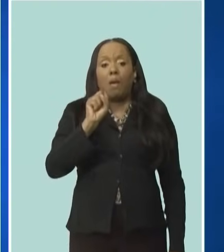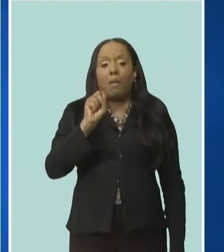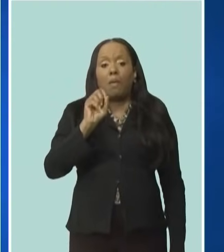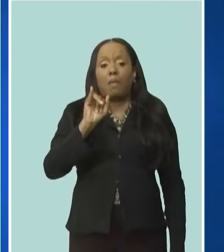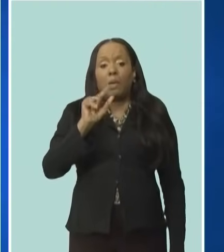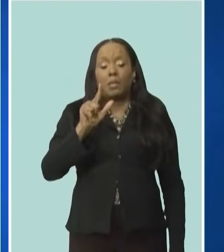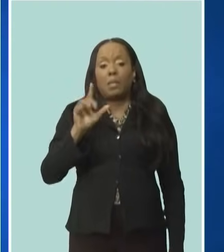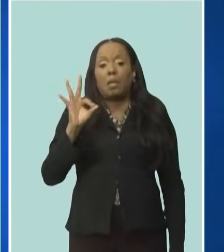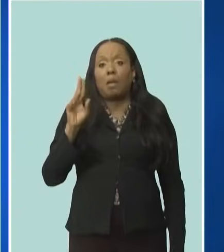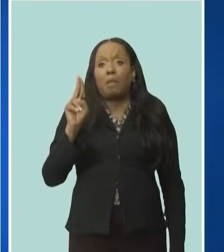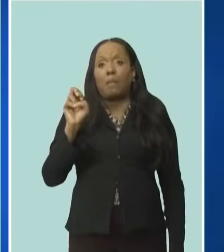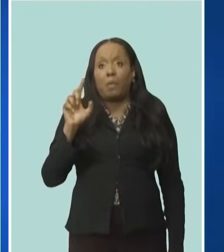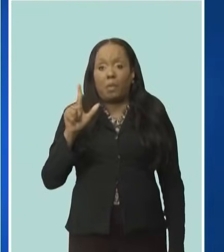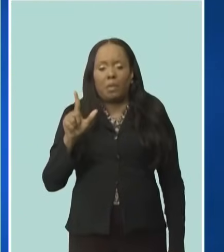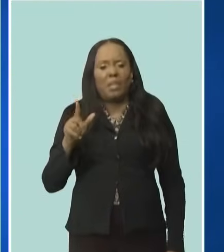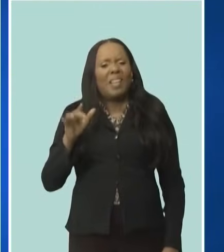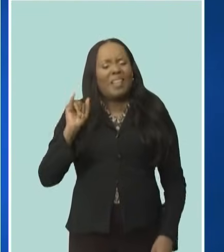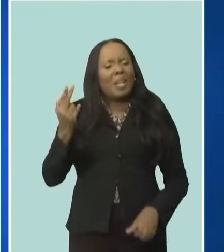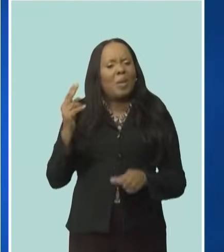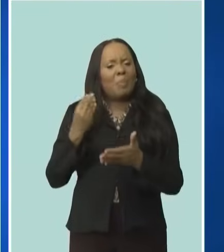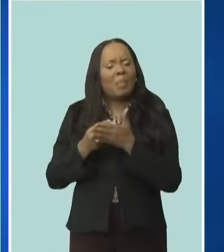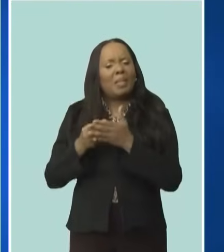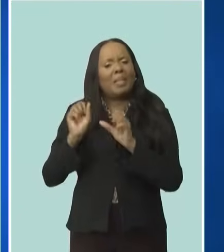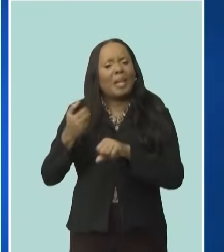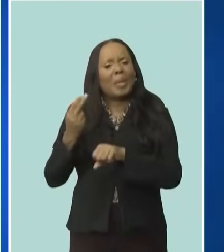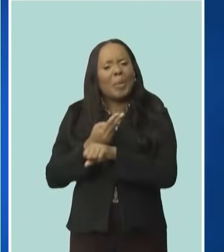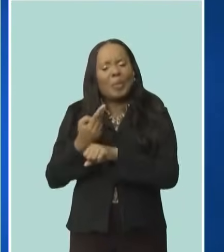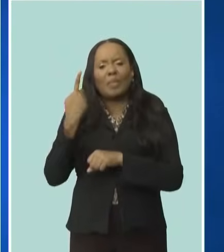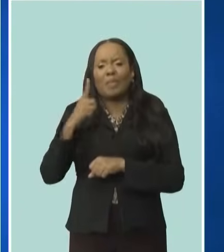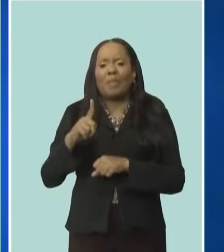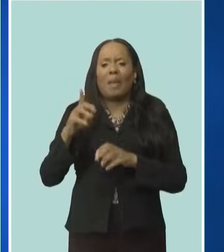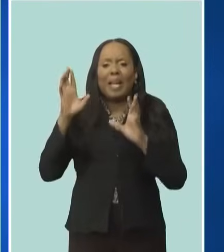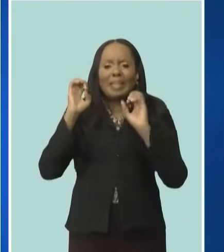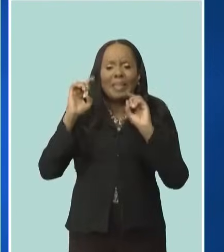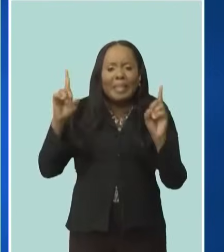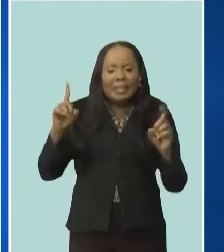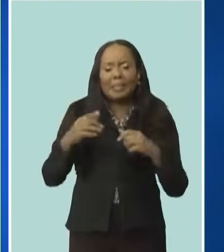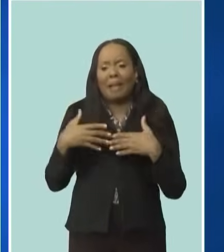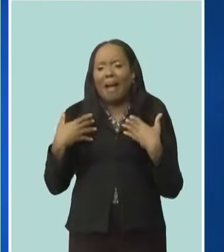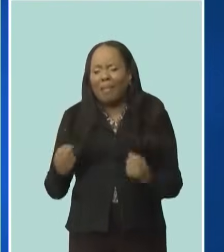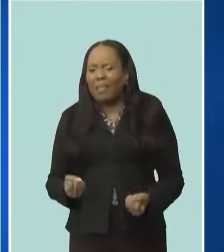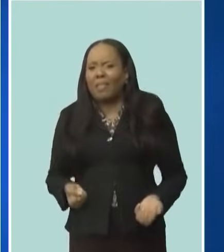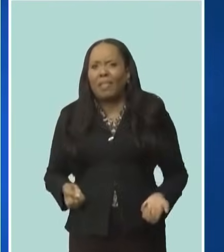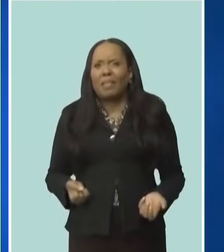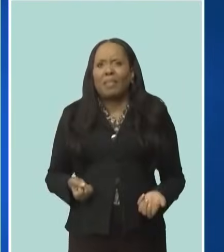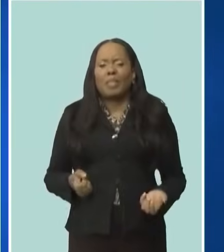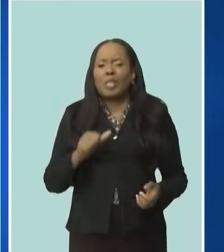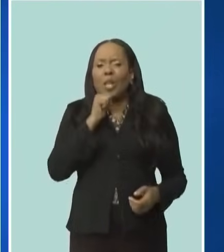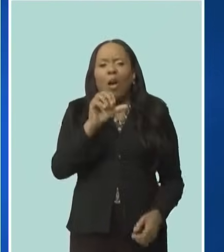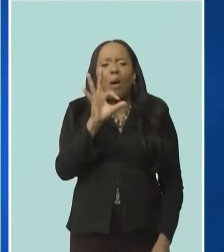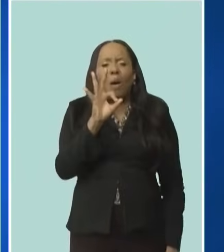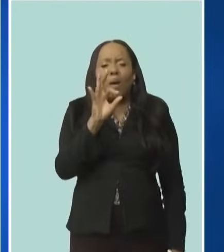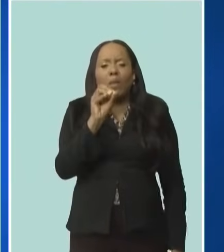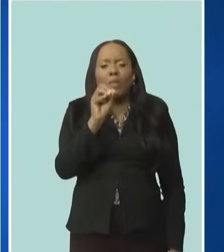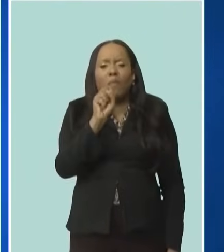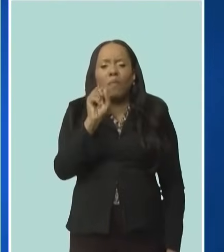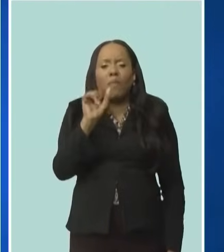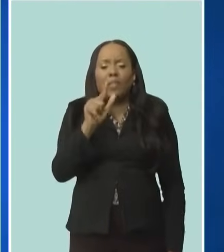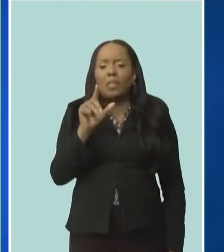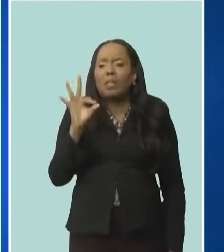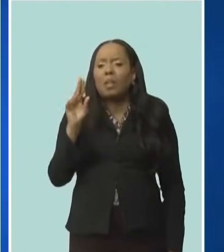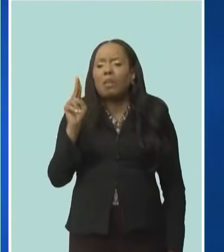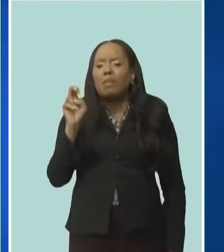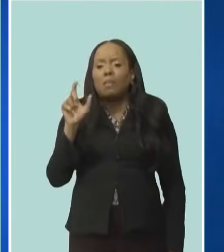healthcare, education, and providing for the most vulnerable among us. She said it could help to grow the middle class and provide